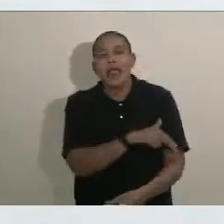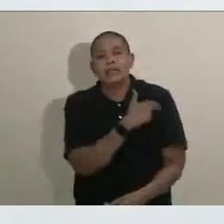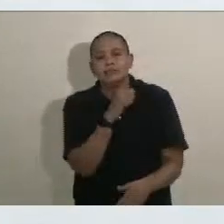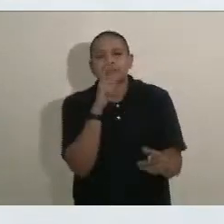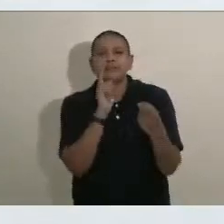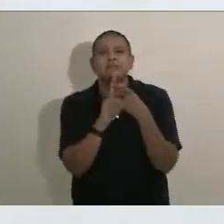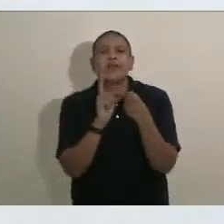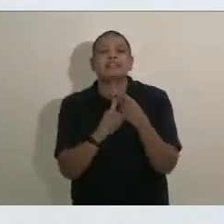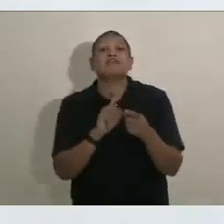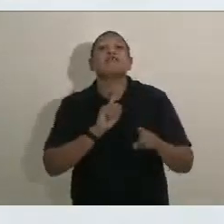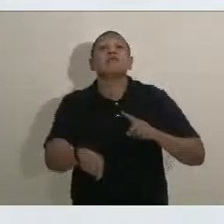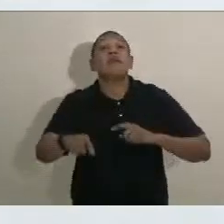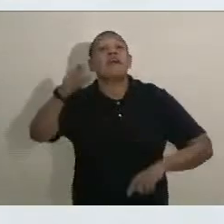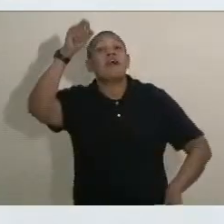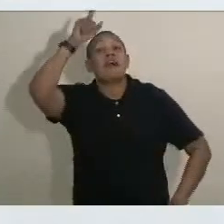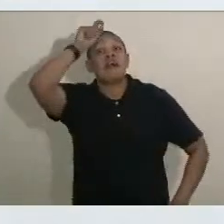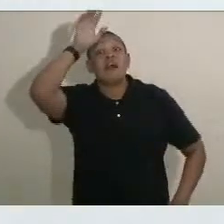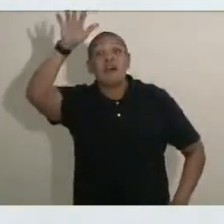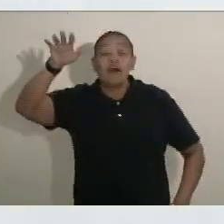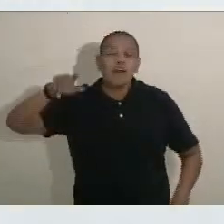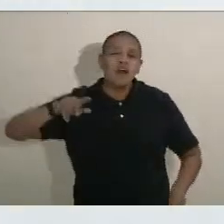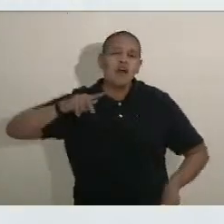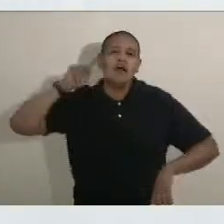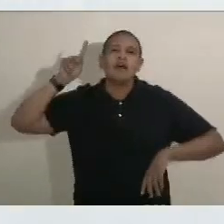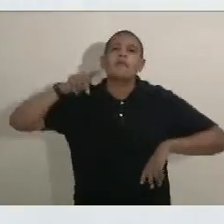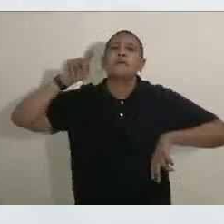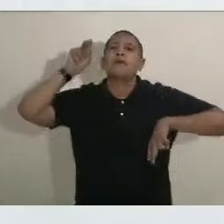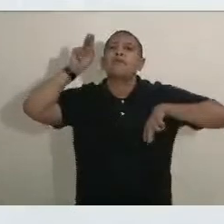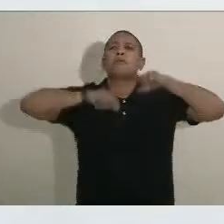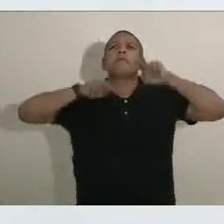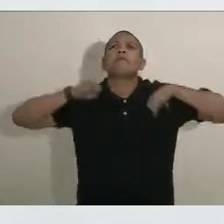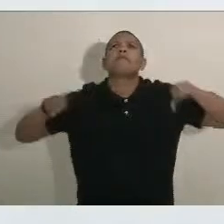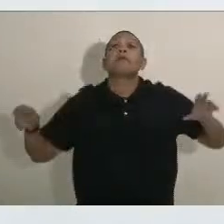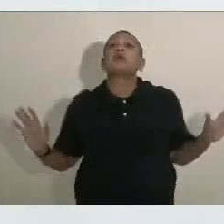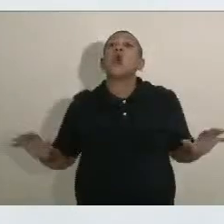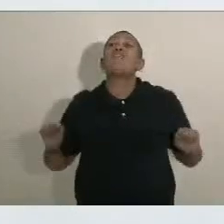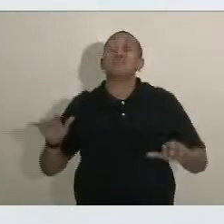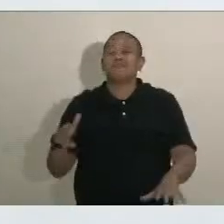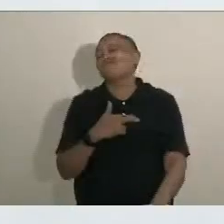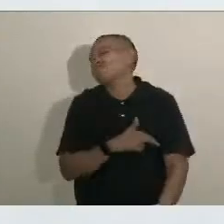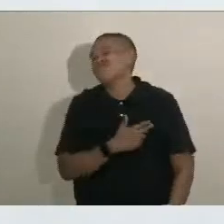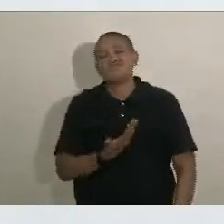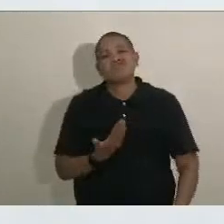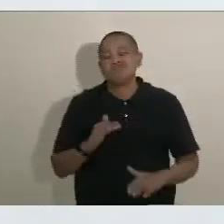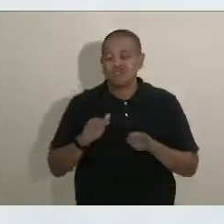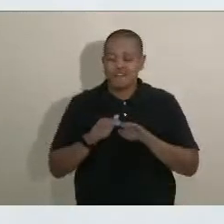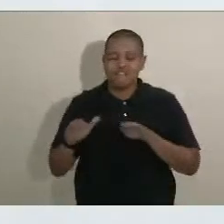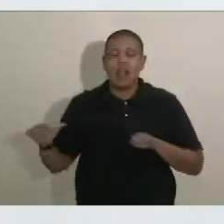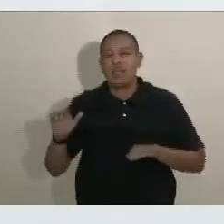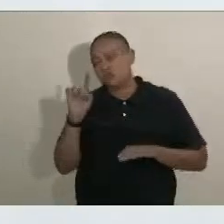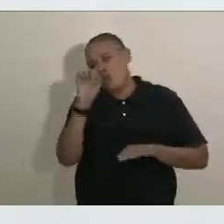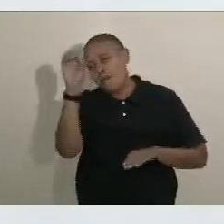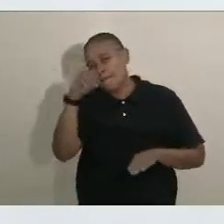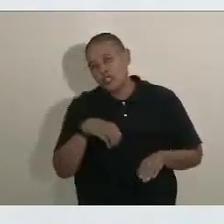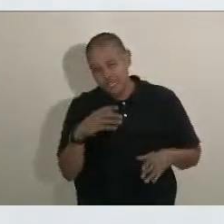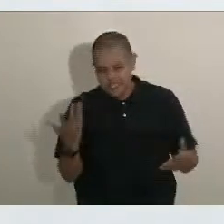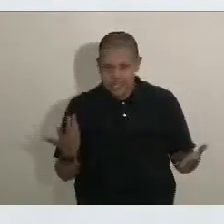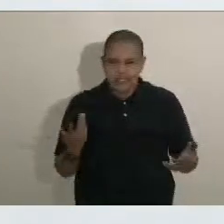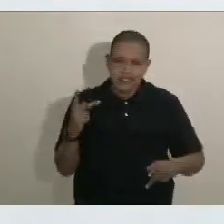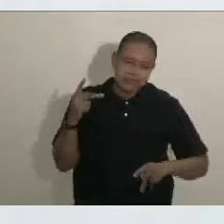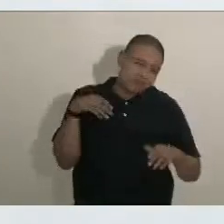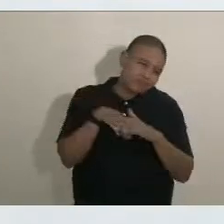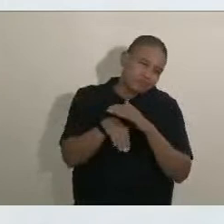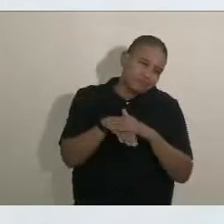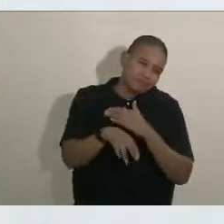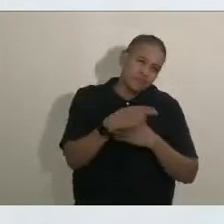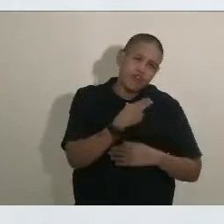hospitalization rate remains relatively flat, about 1%. So